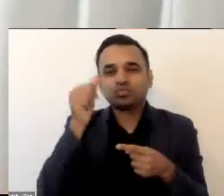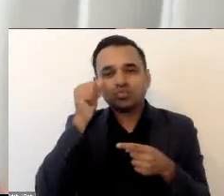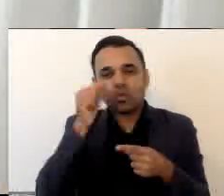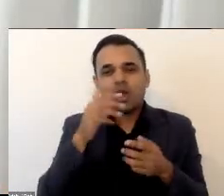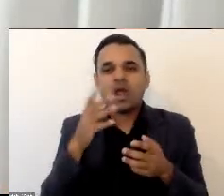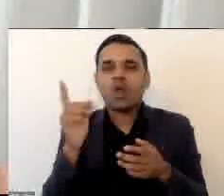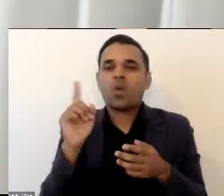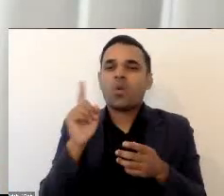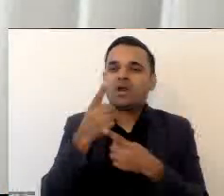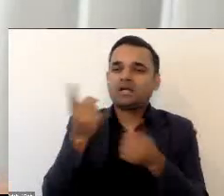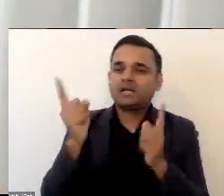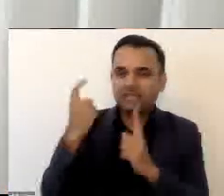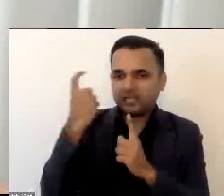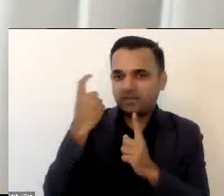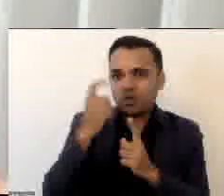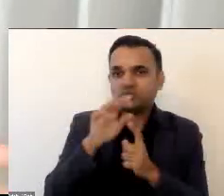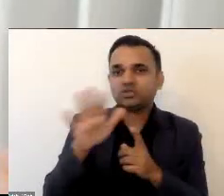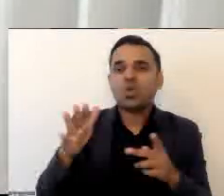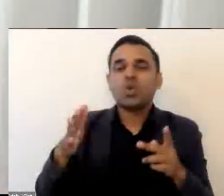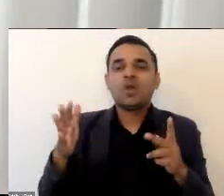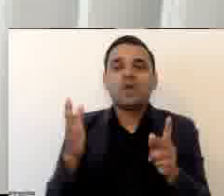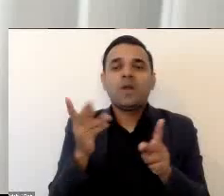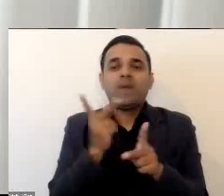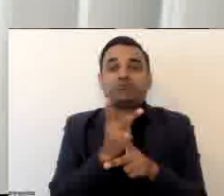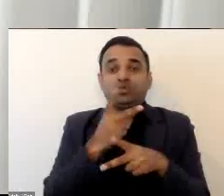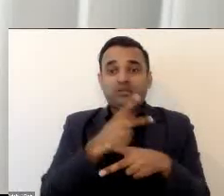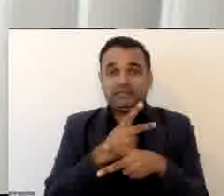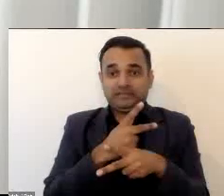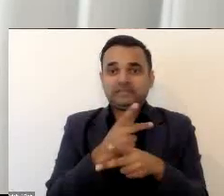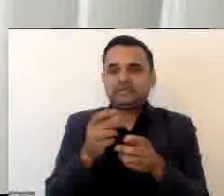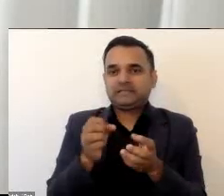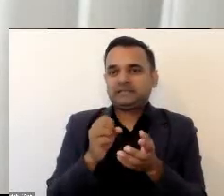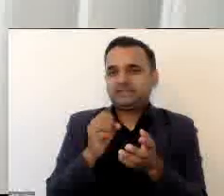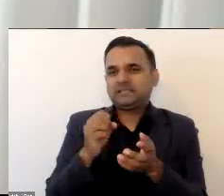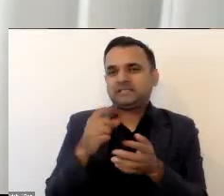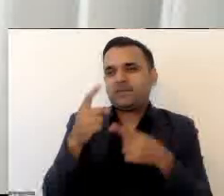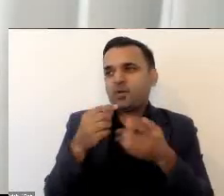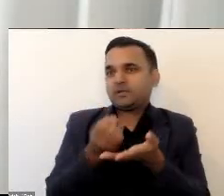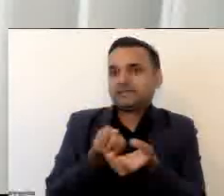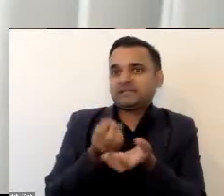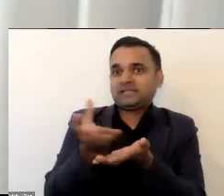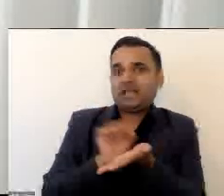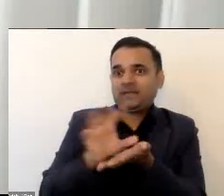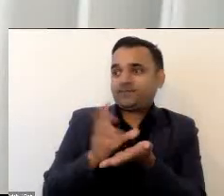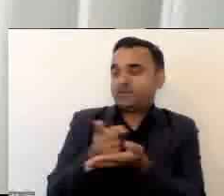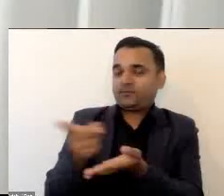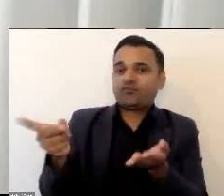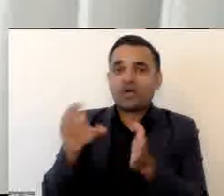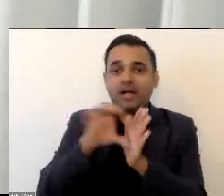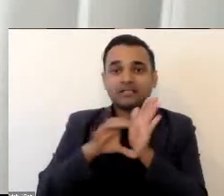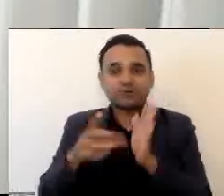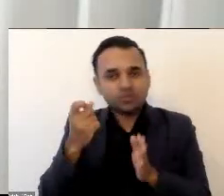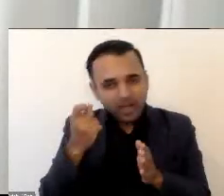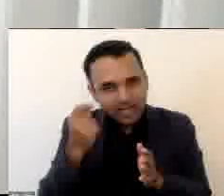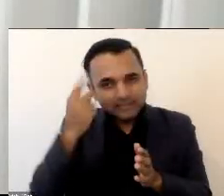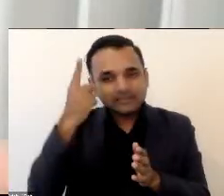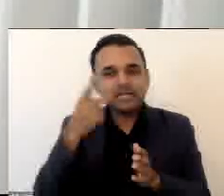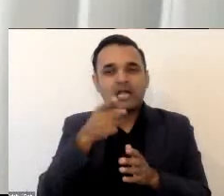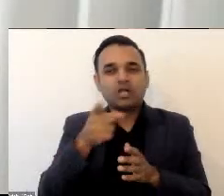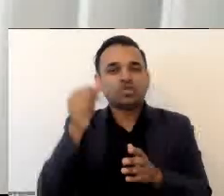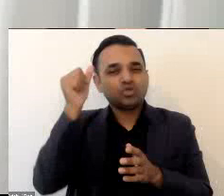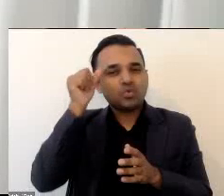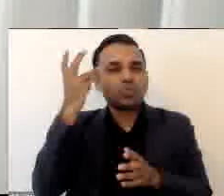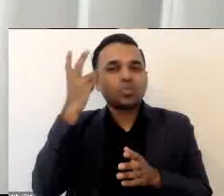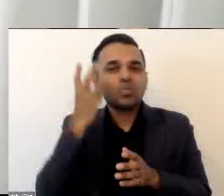you know, by the products of these companies. So what businesses need to do to ensure that they respect women's rights. So that's something that, you know, that's,